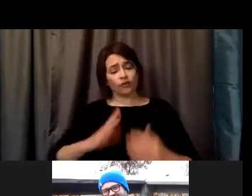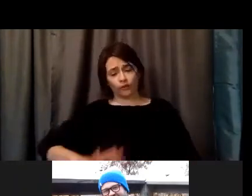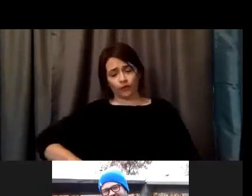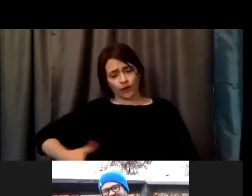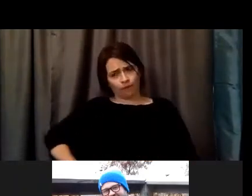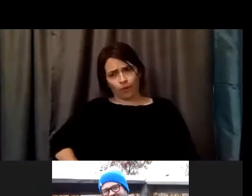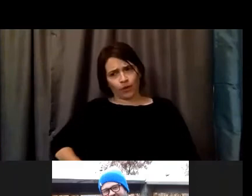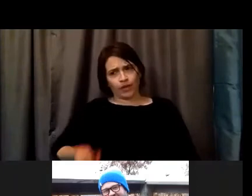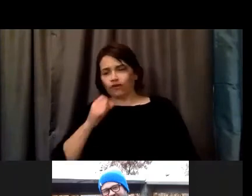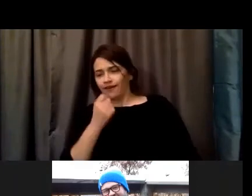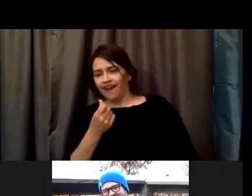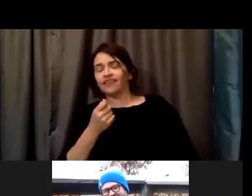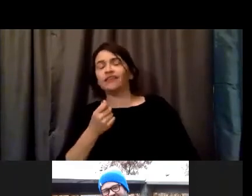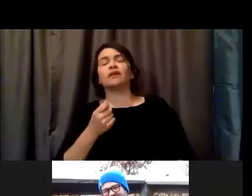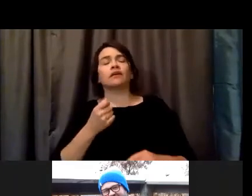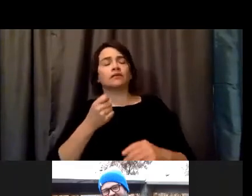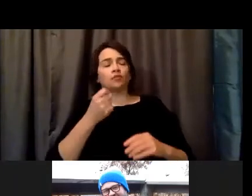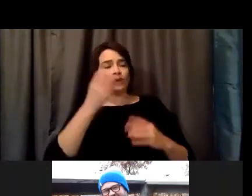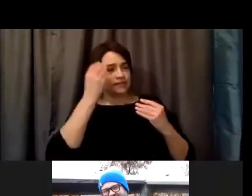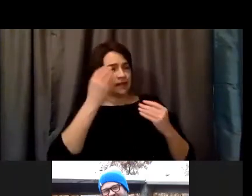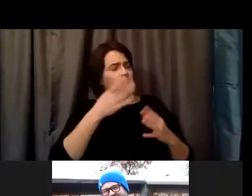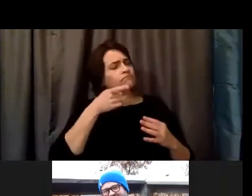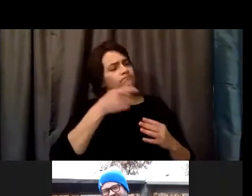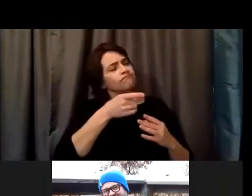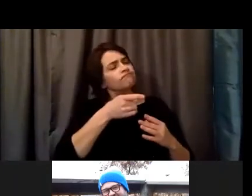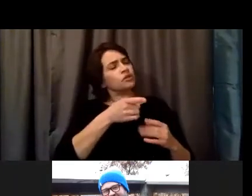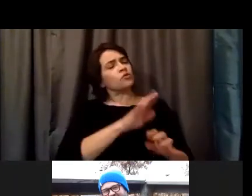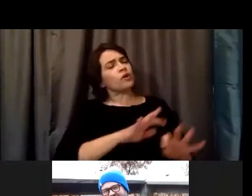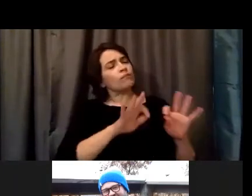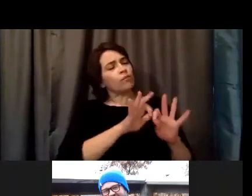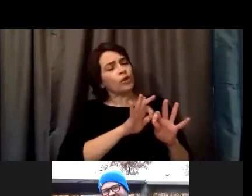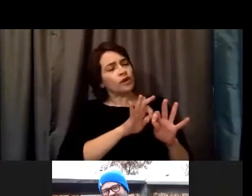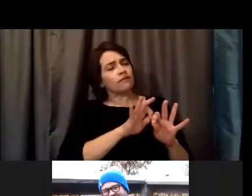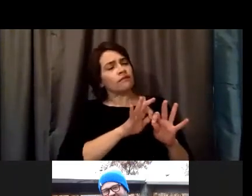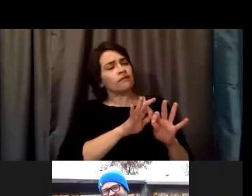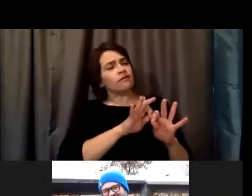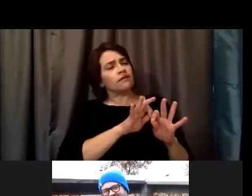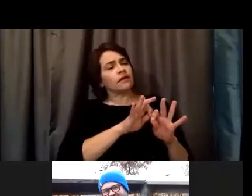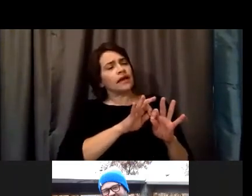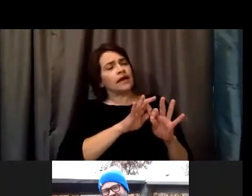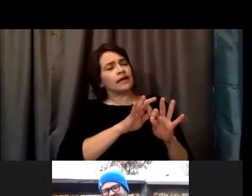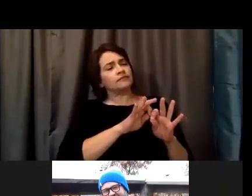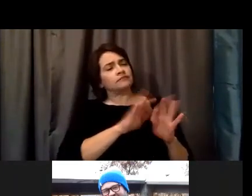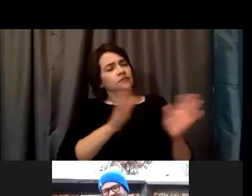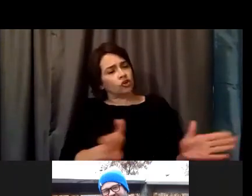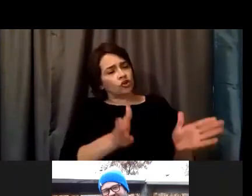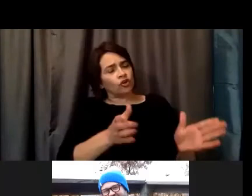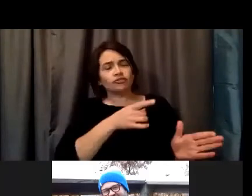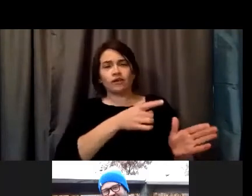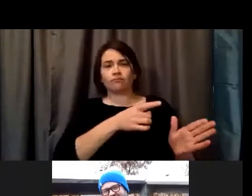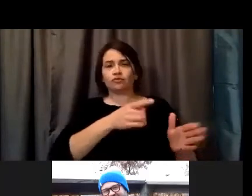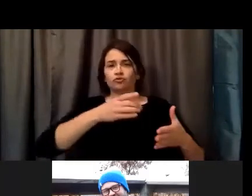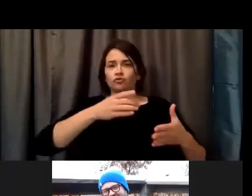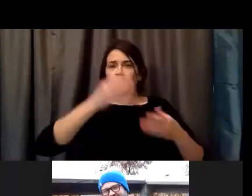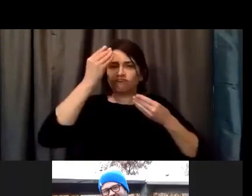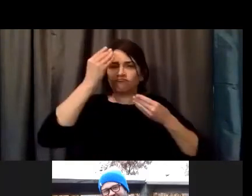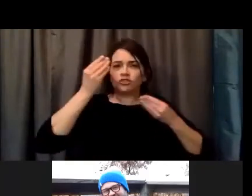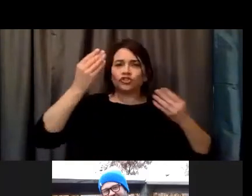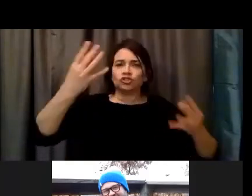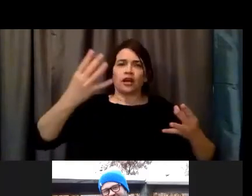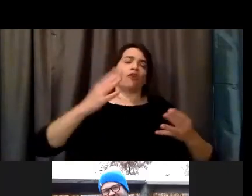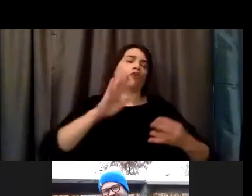we encourage them to share their differences, because not to understand, not to try